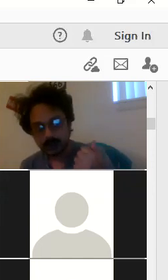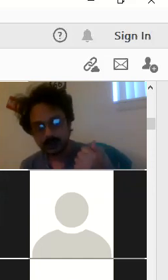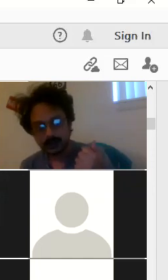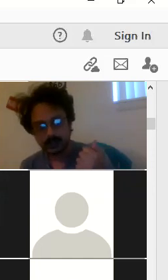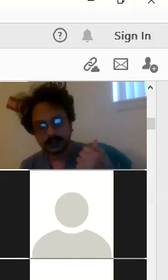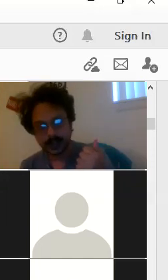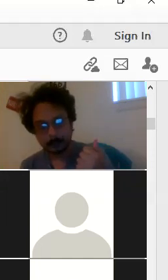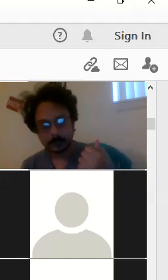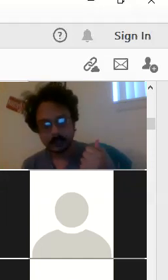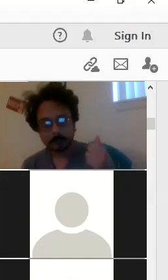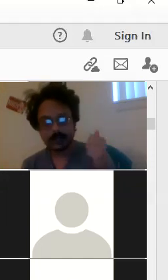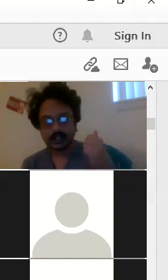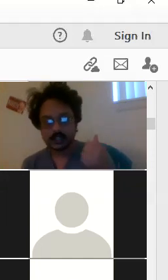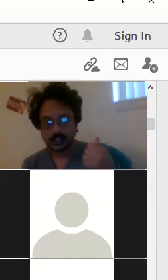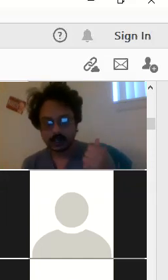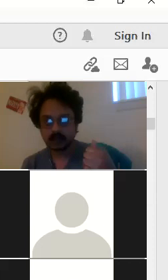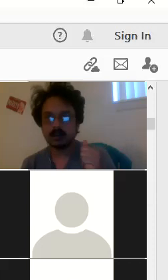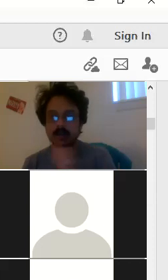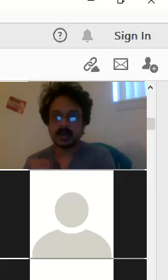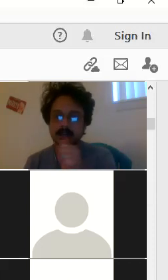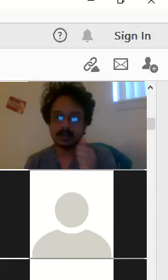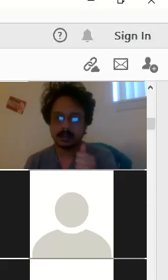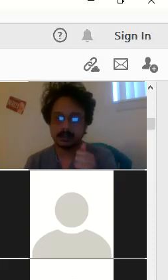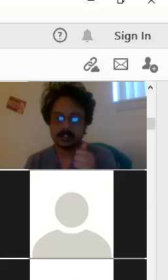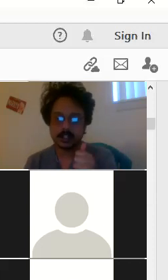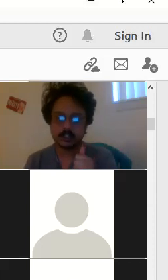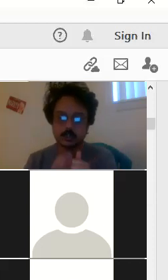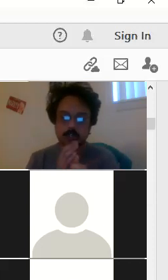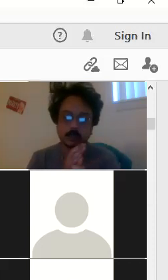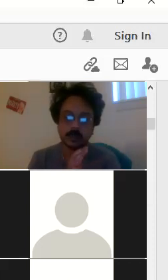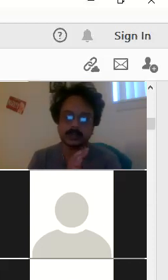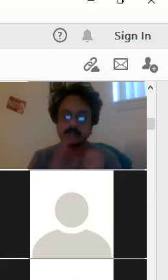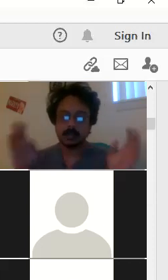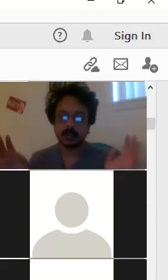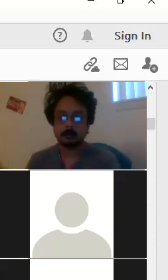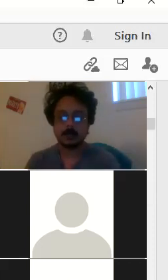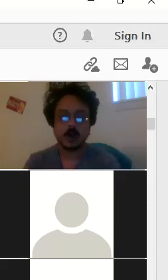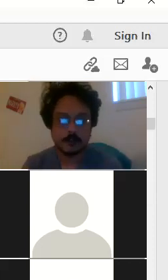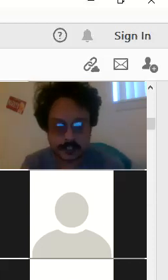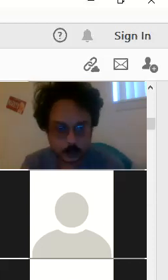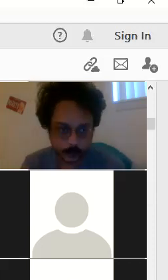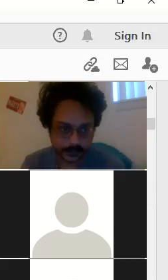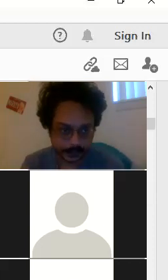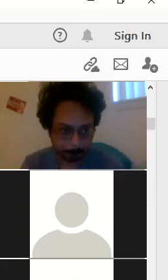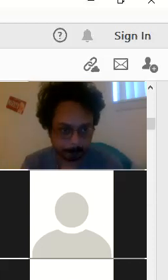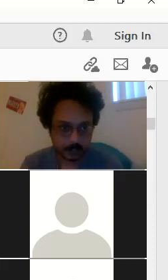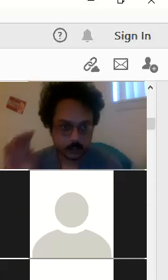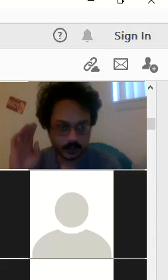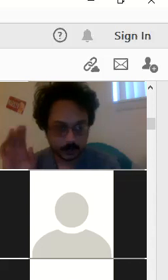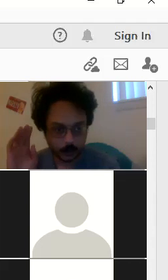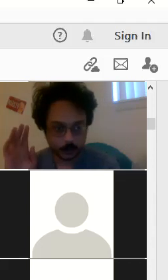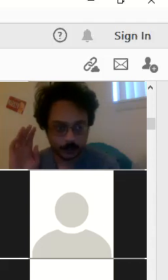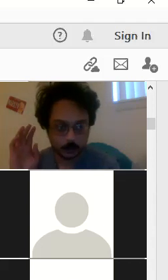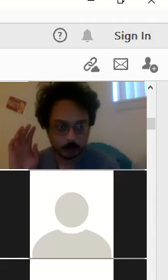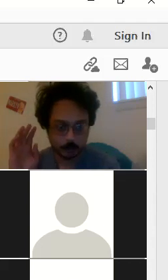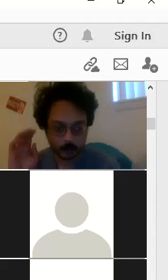require a linear time, but in general, insertion sort requires a big O of n squared time. So